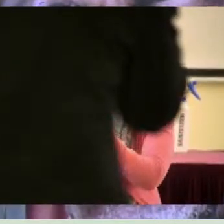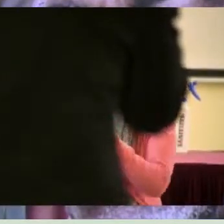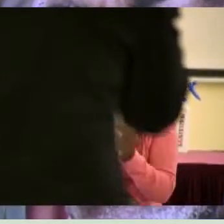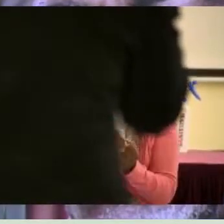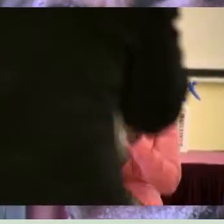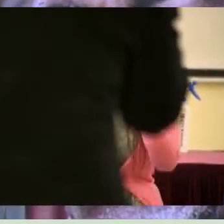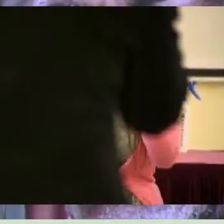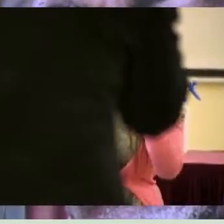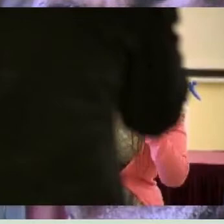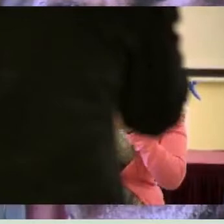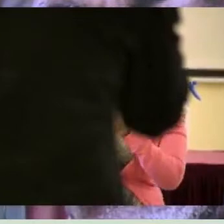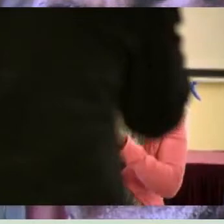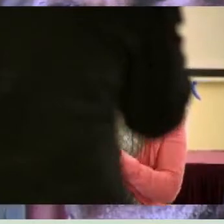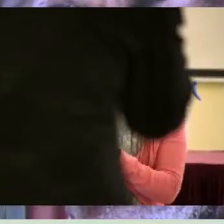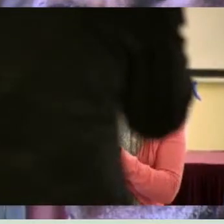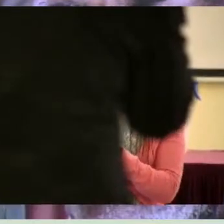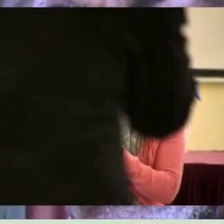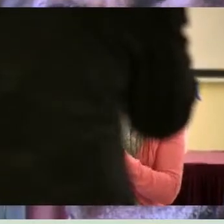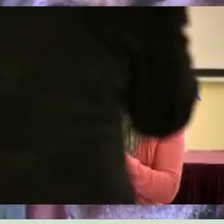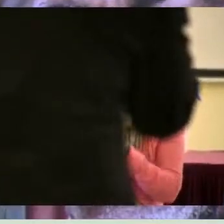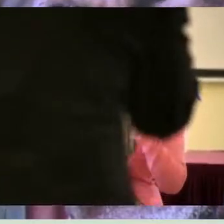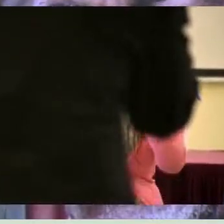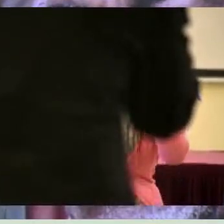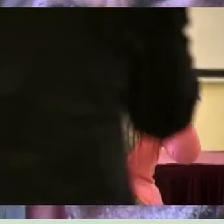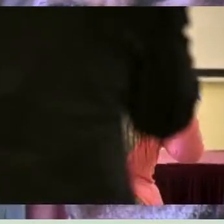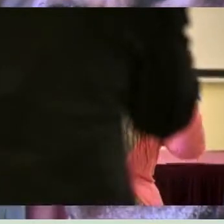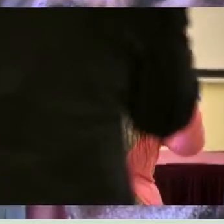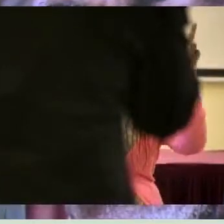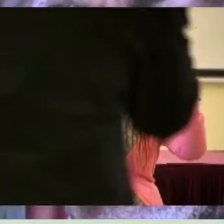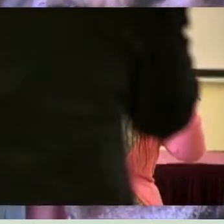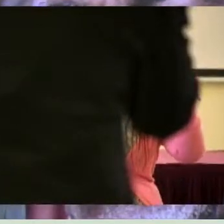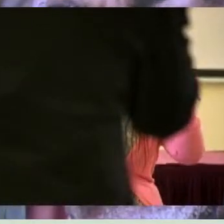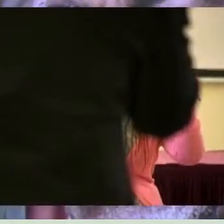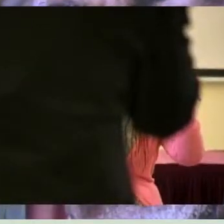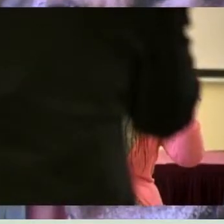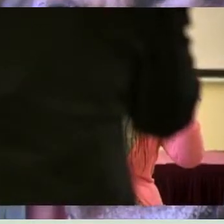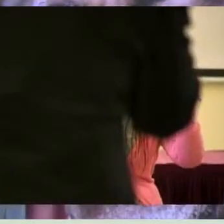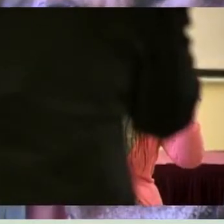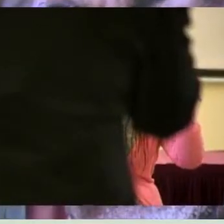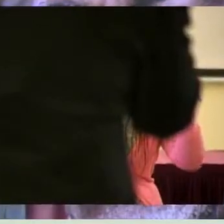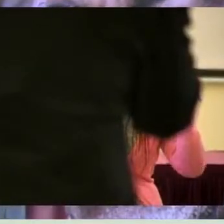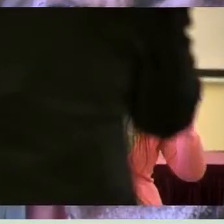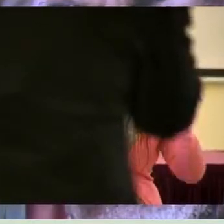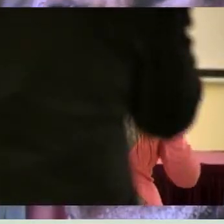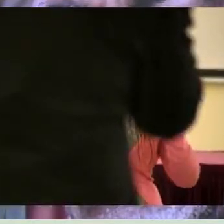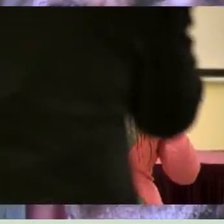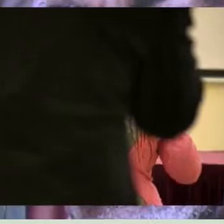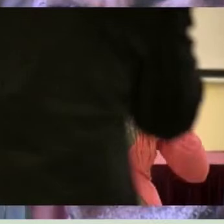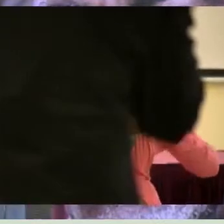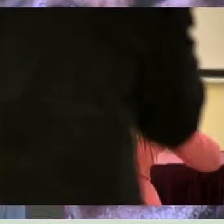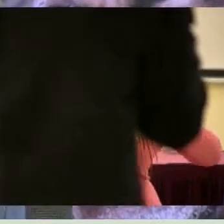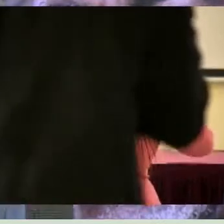in the communities. And our slogan, taking law to the people,